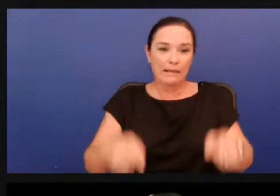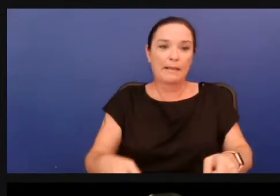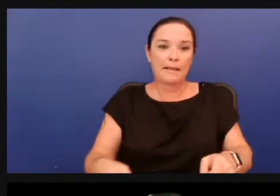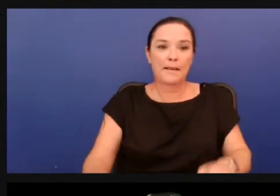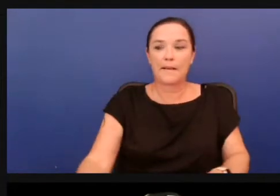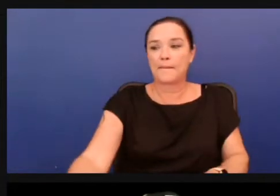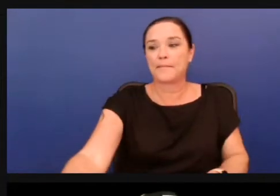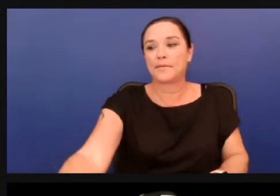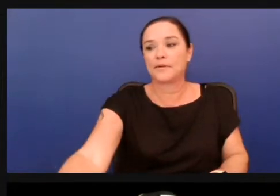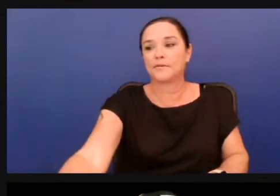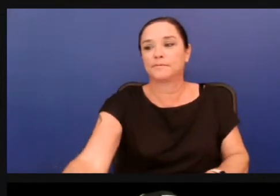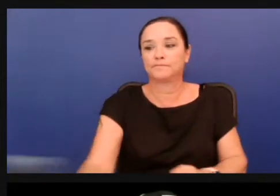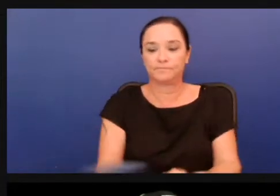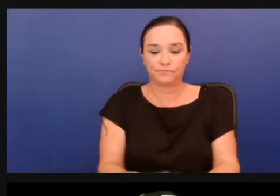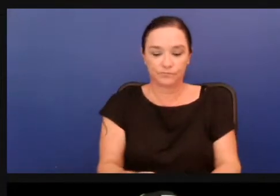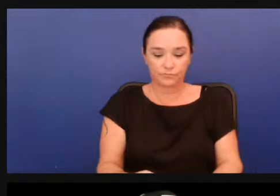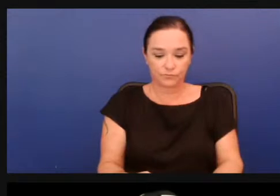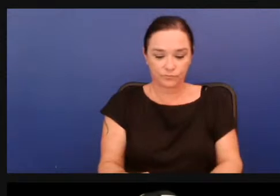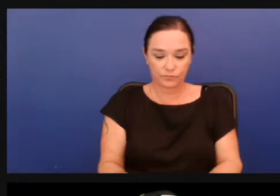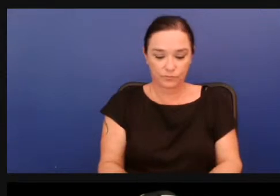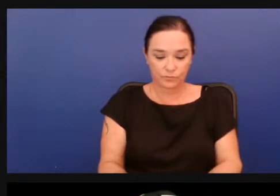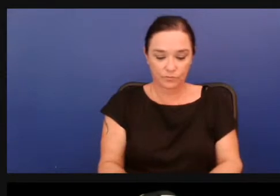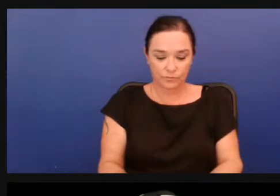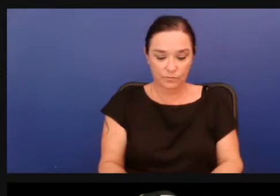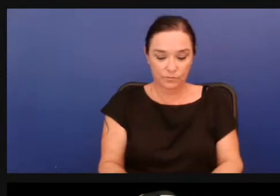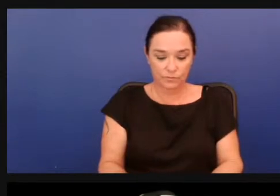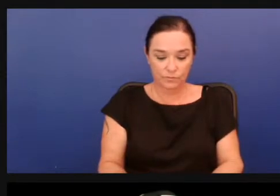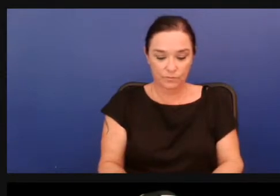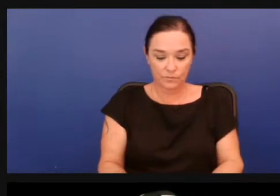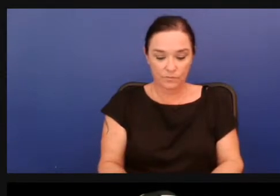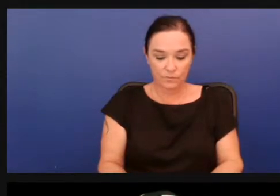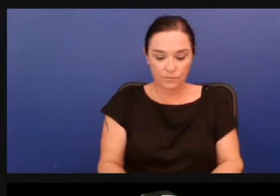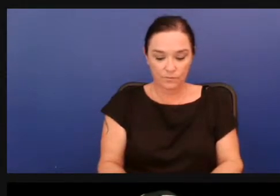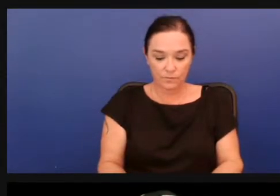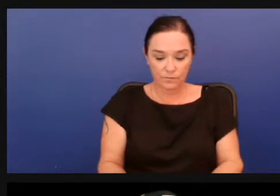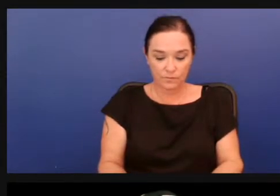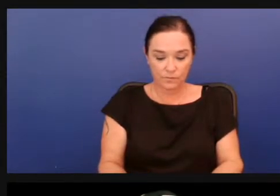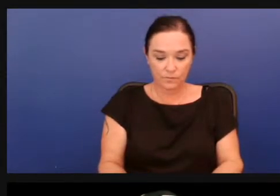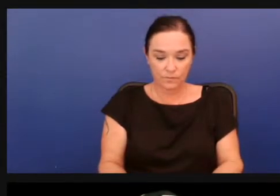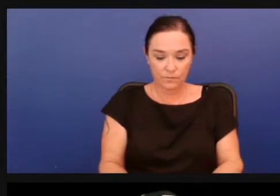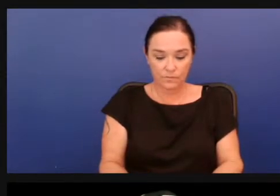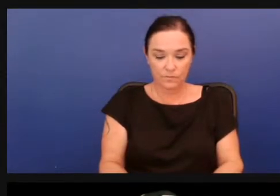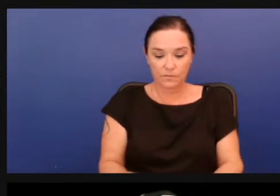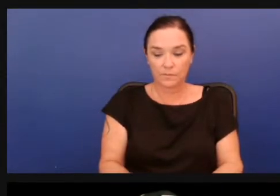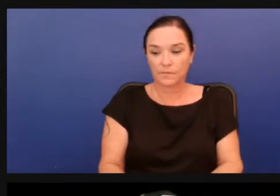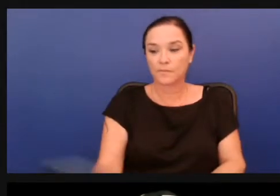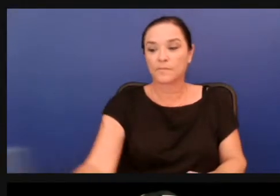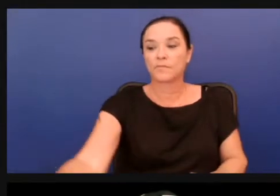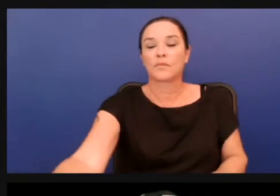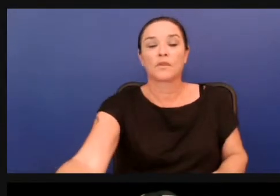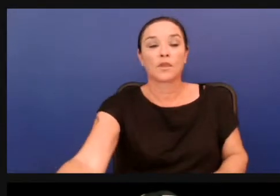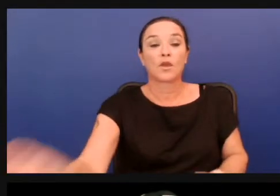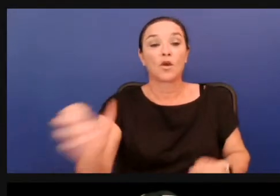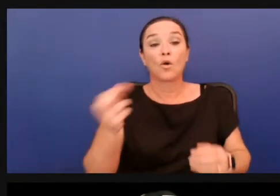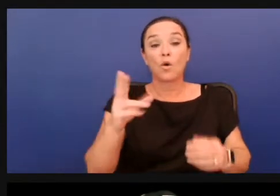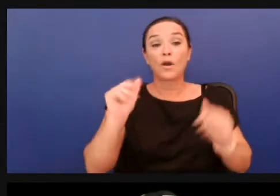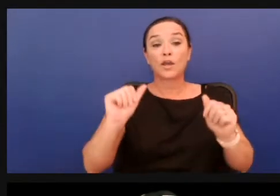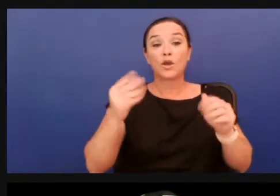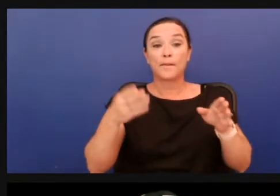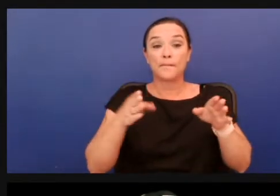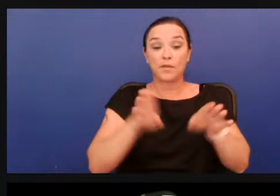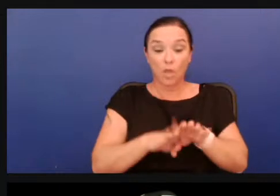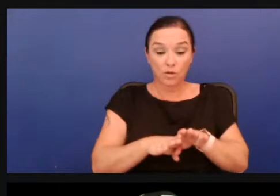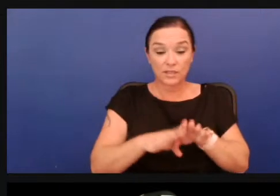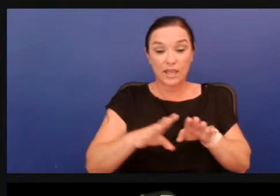disrupt everything, right? Right. Or it could also pinch off entirely and shut off for longer as well, right?